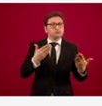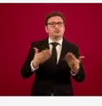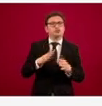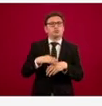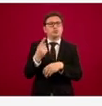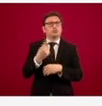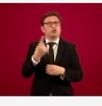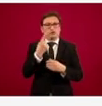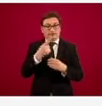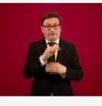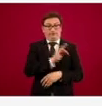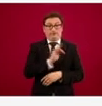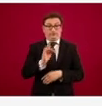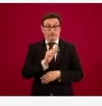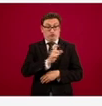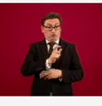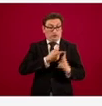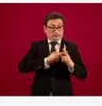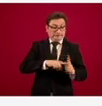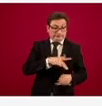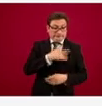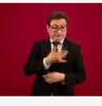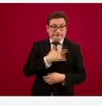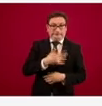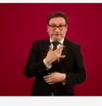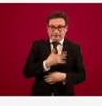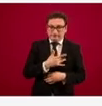disease. And we can look at